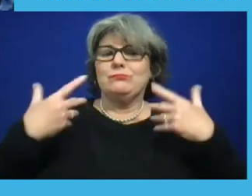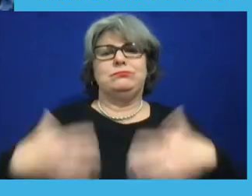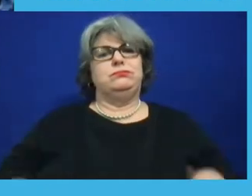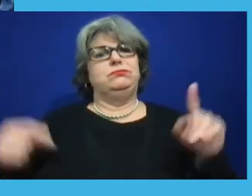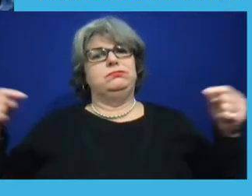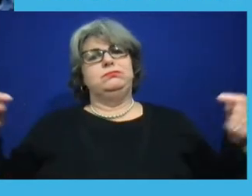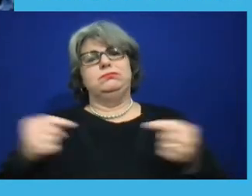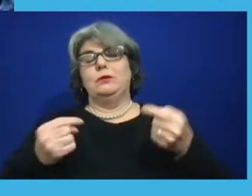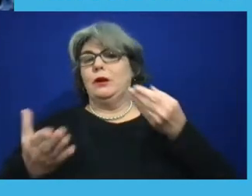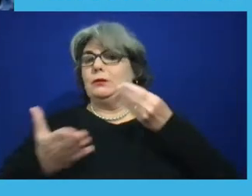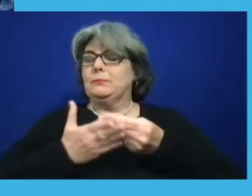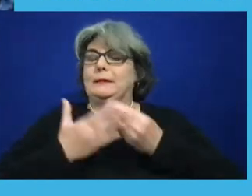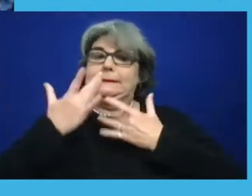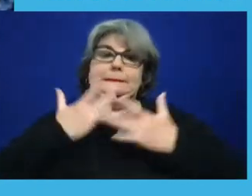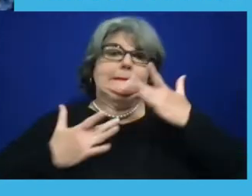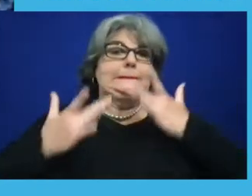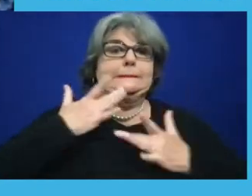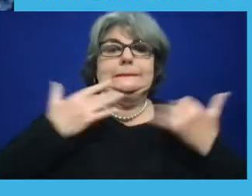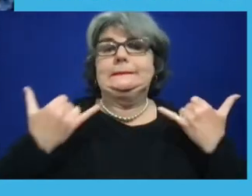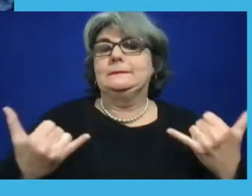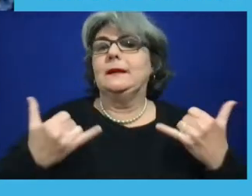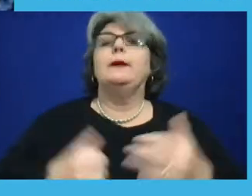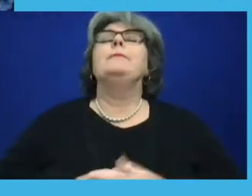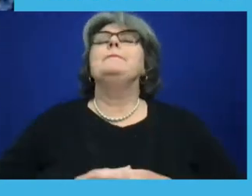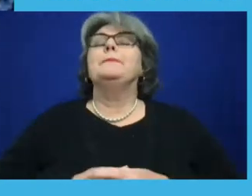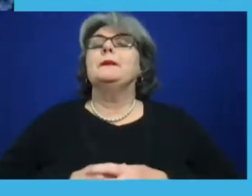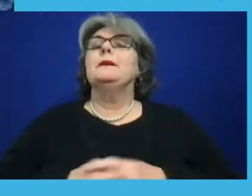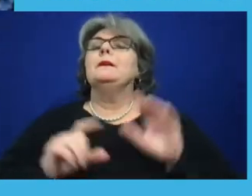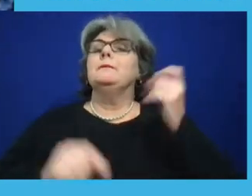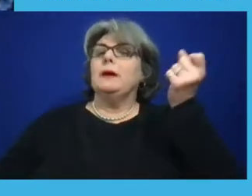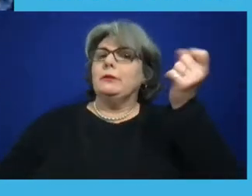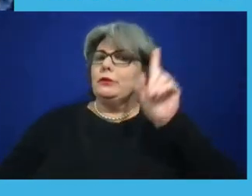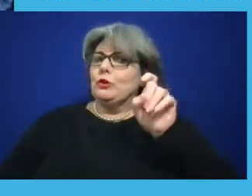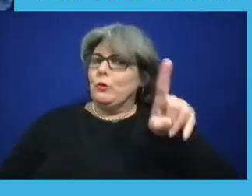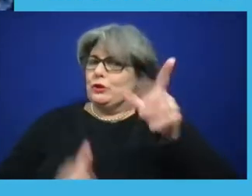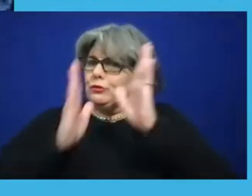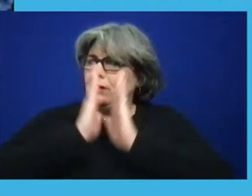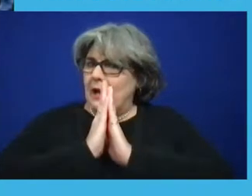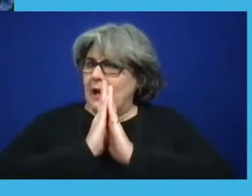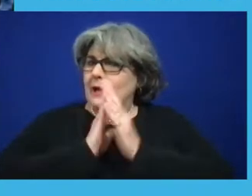a real bite out of paychecks. It hurts.